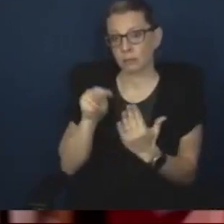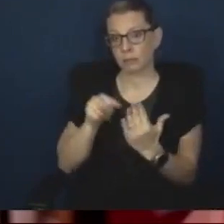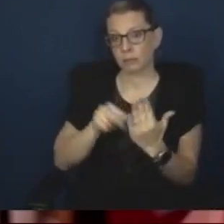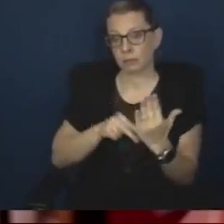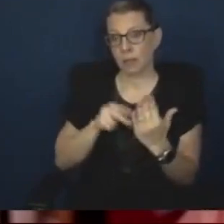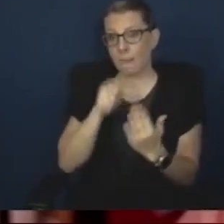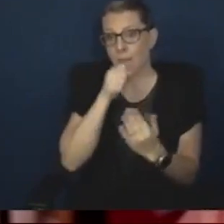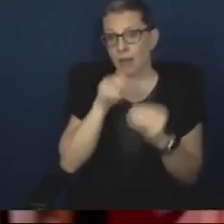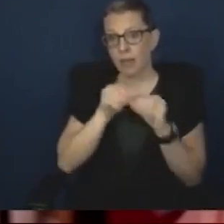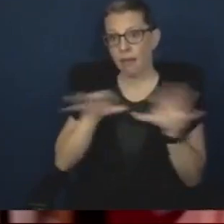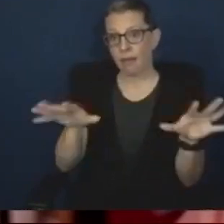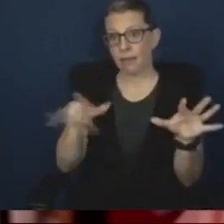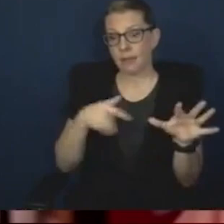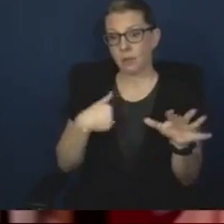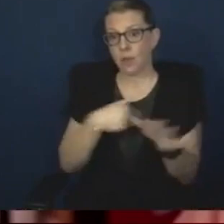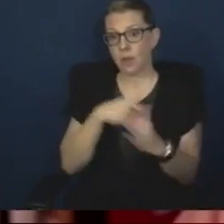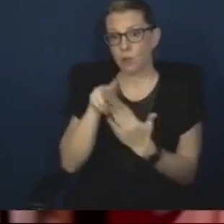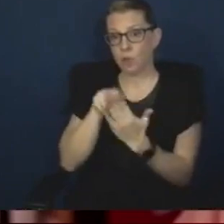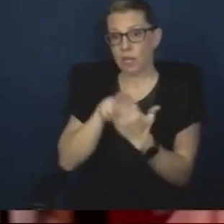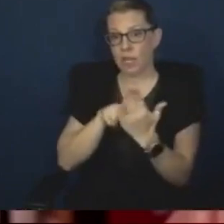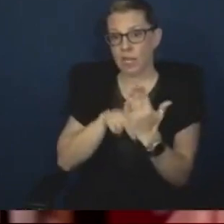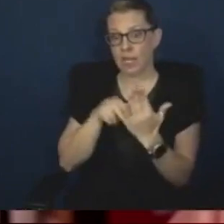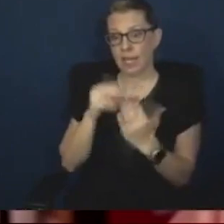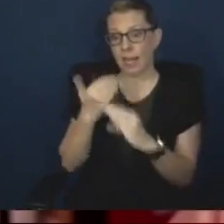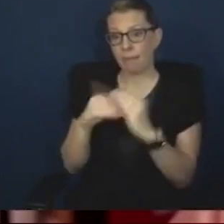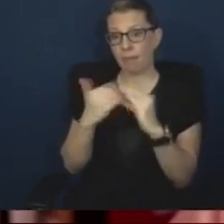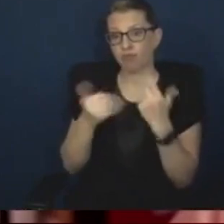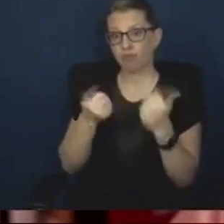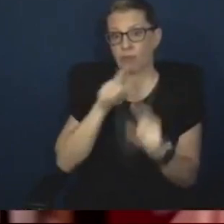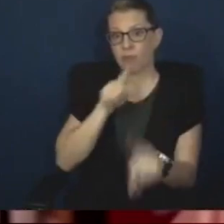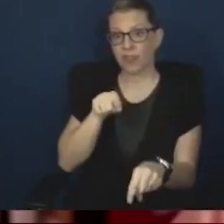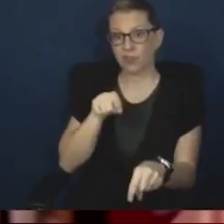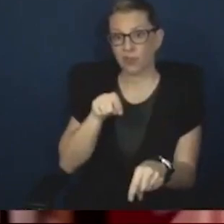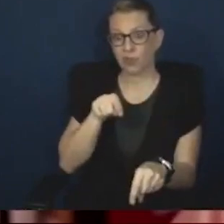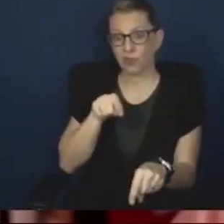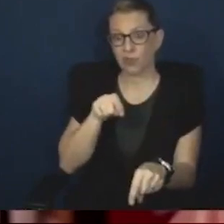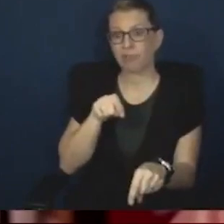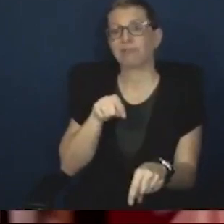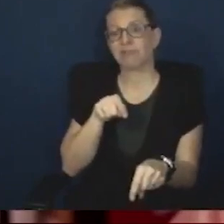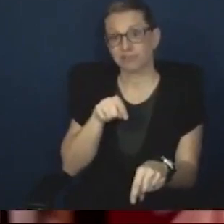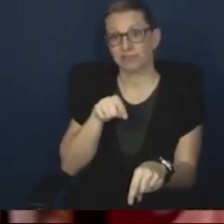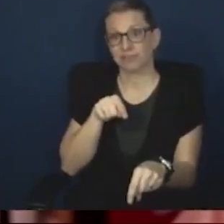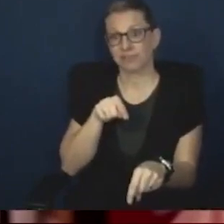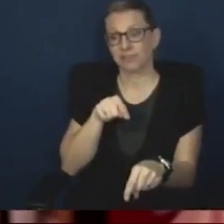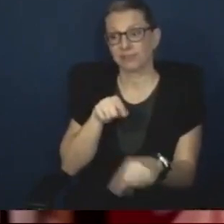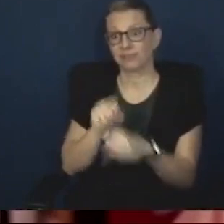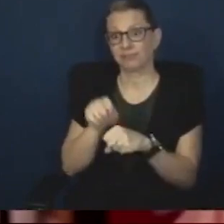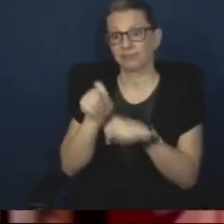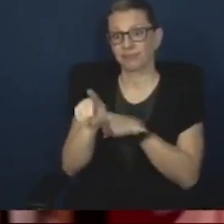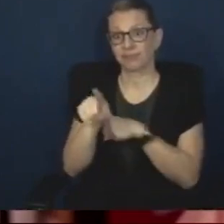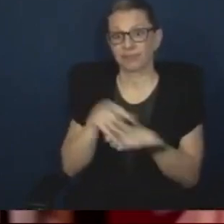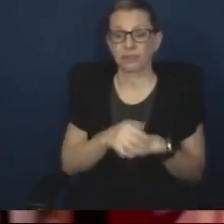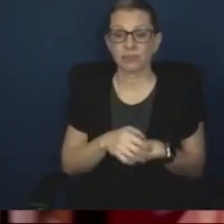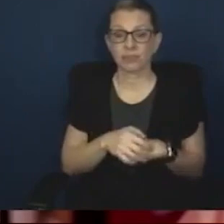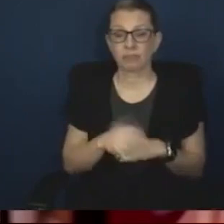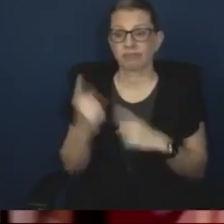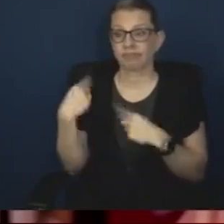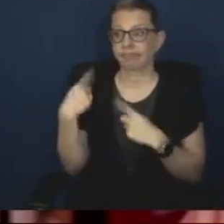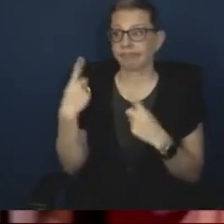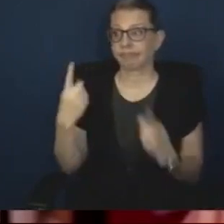read a number of emails and try and answer them. So we have learned, I mean, we've been doing this now for many